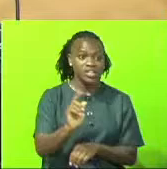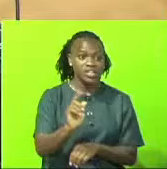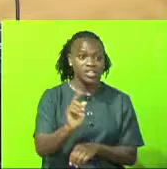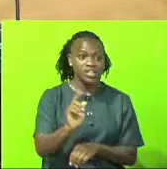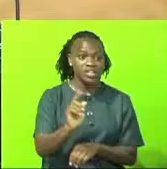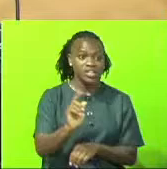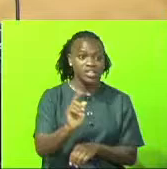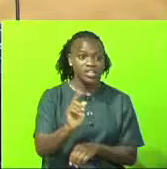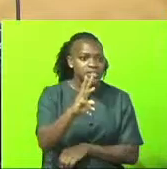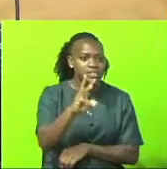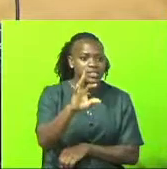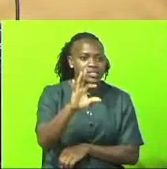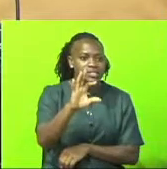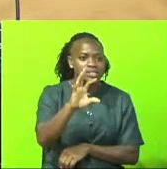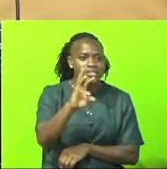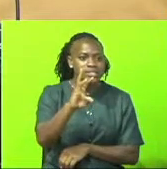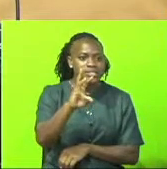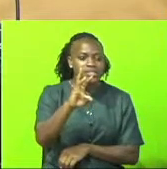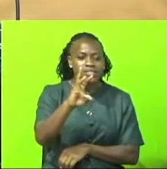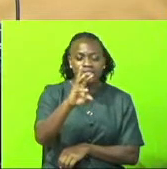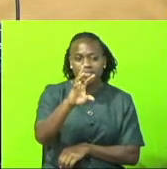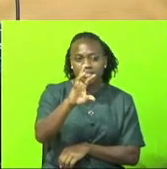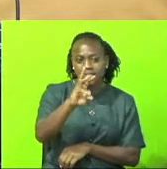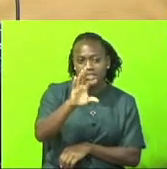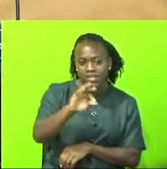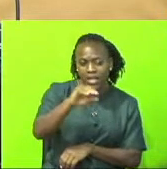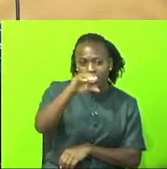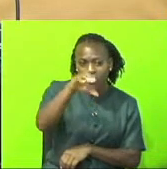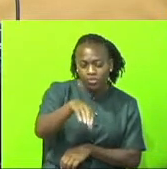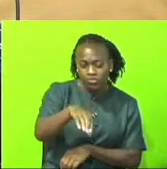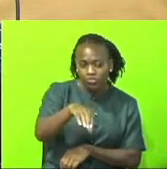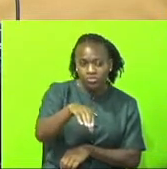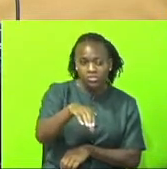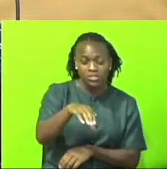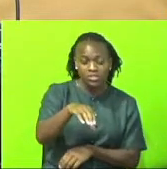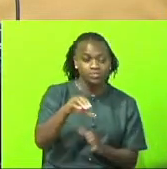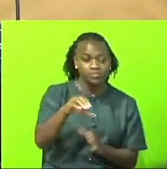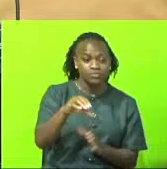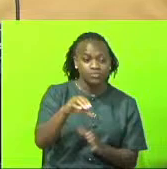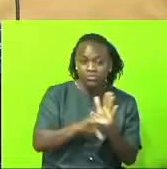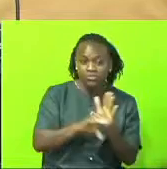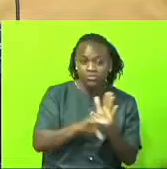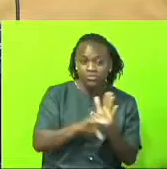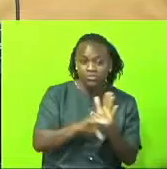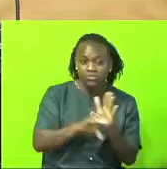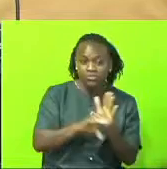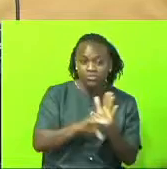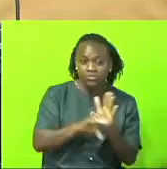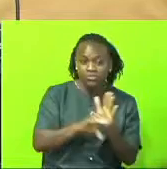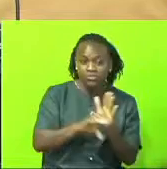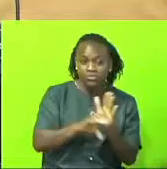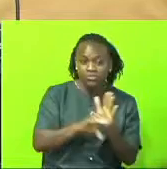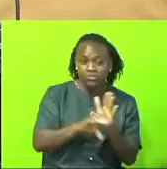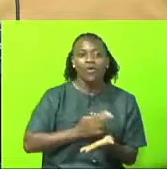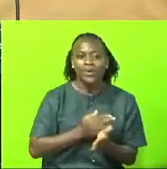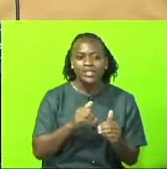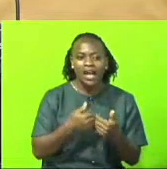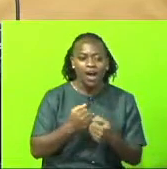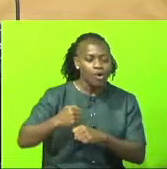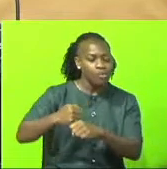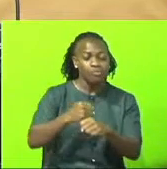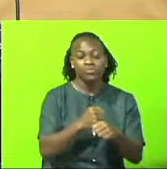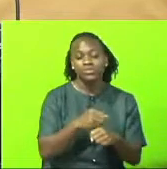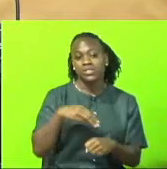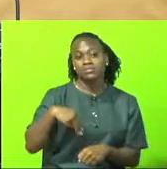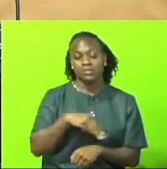69 Constitution and 79 Constitution safeguarded the process where political parties were to be protected. And